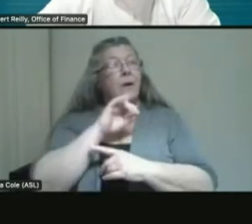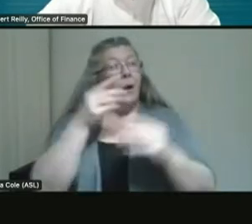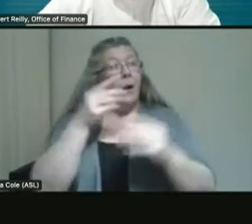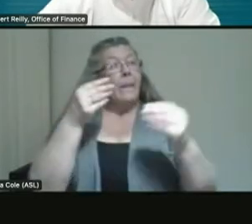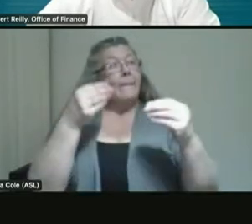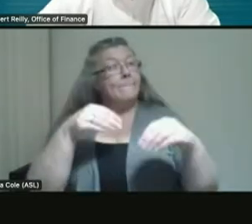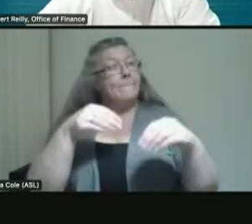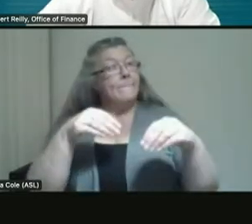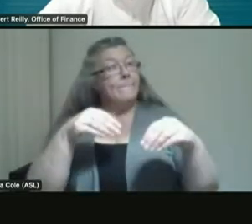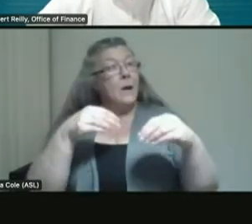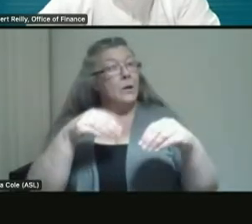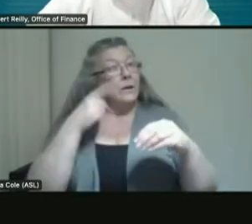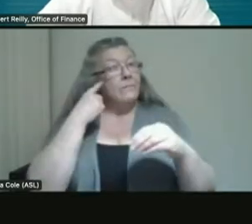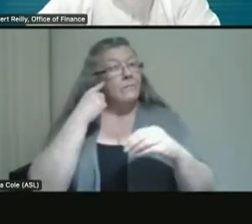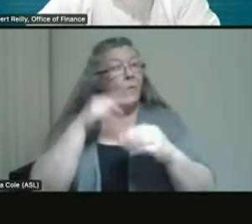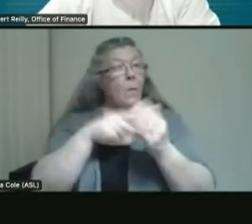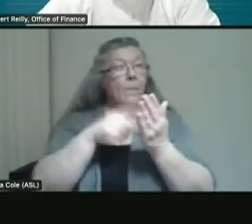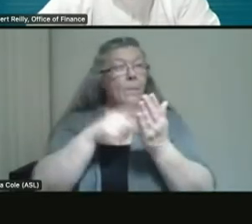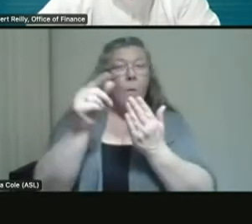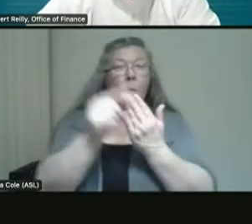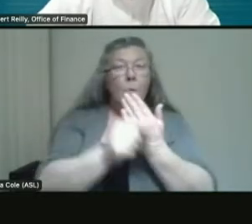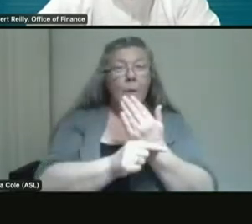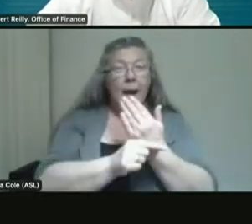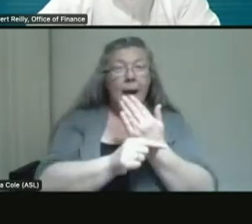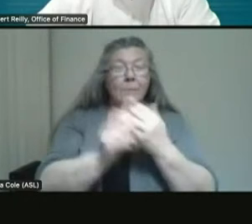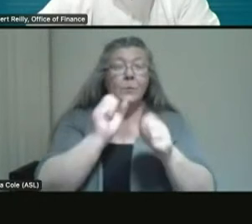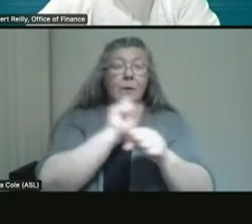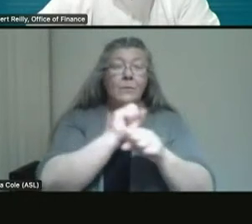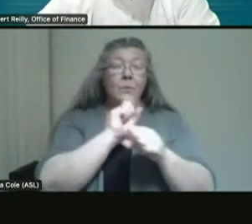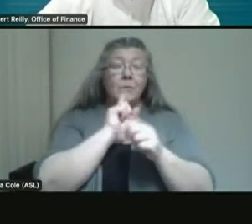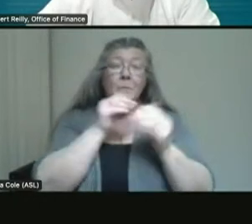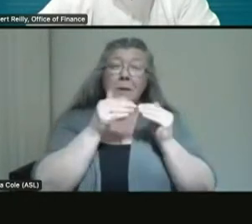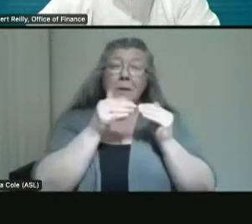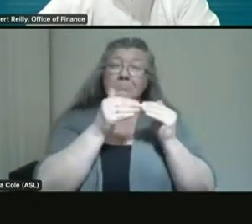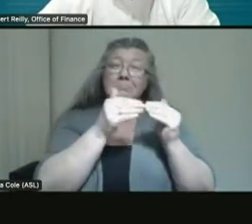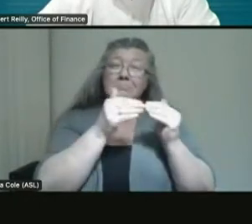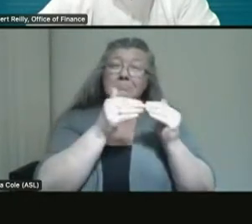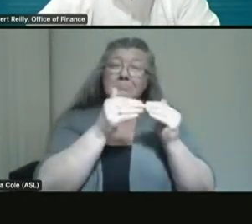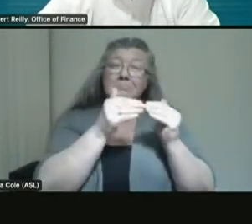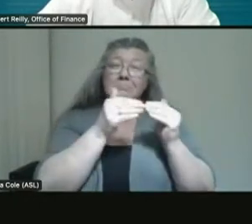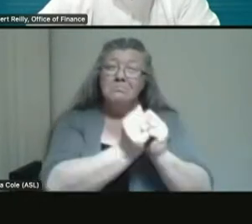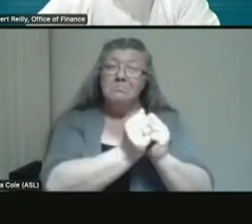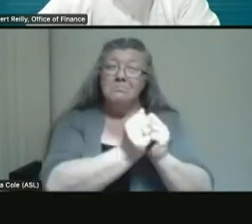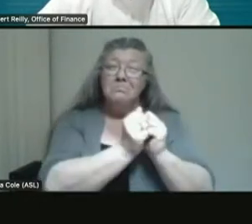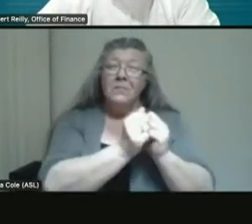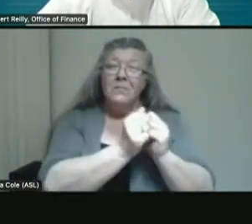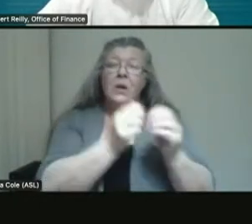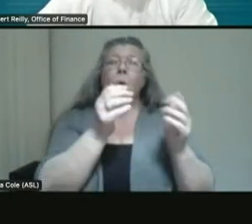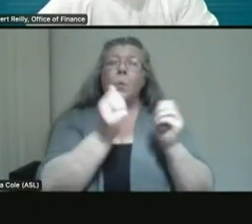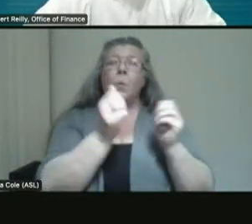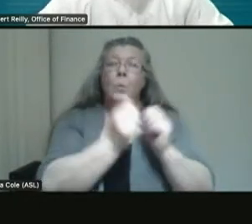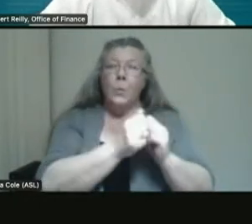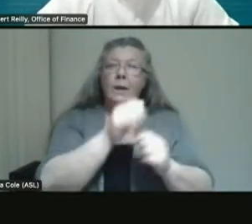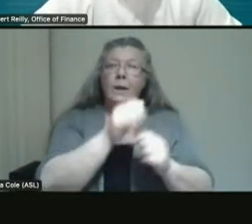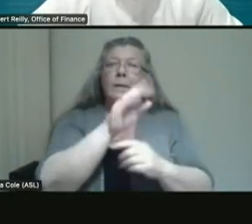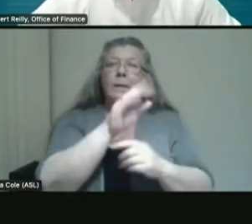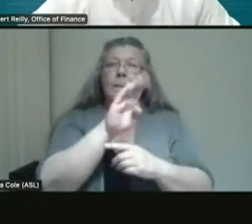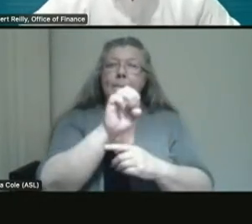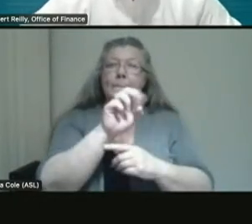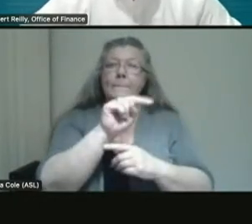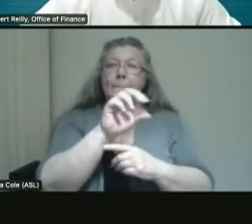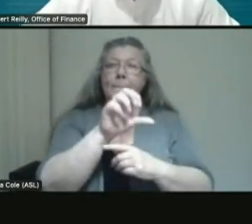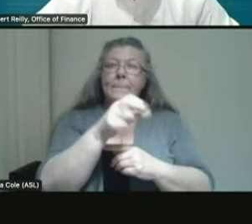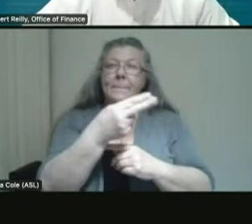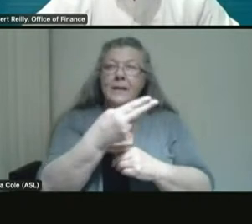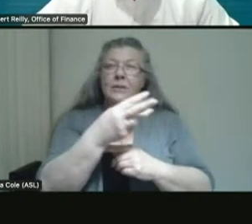worked really closely with Benchmark, and they have made many adjustments based upon our recommendations to them.